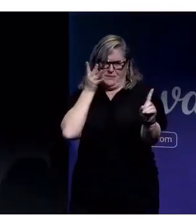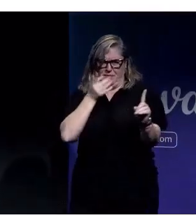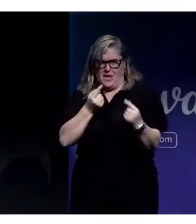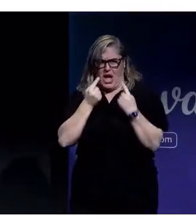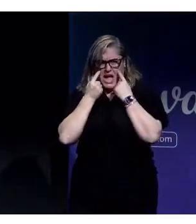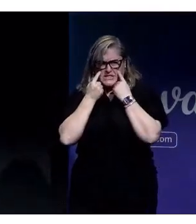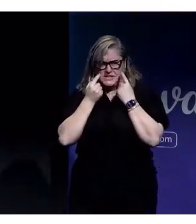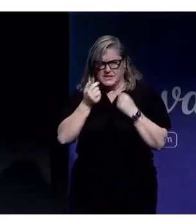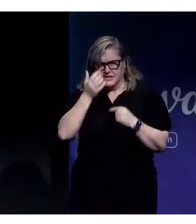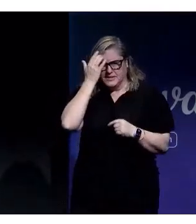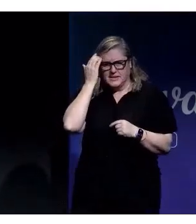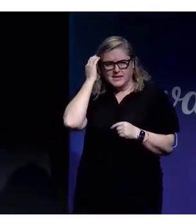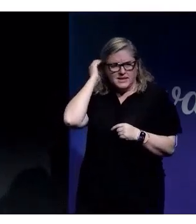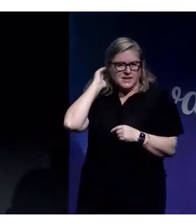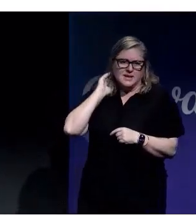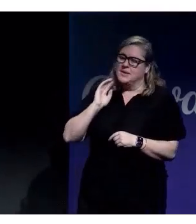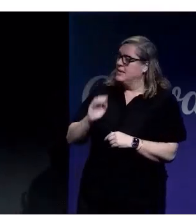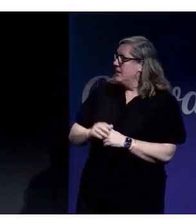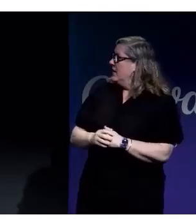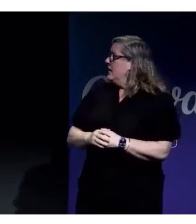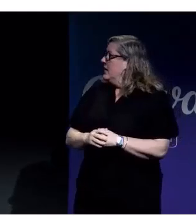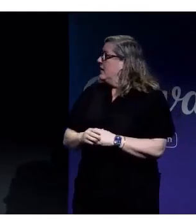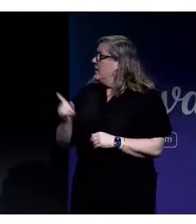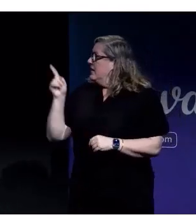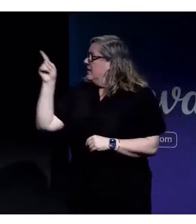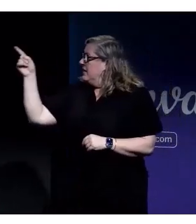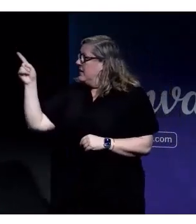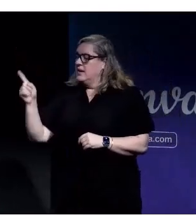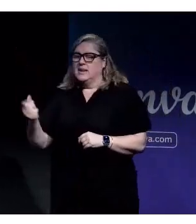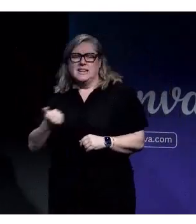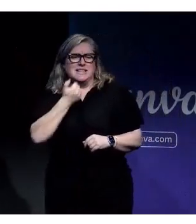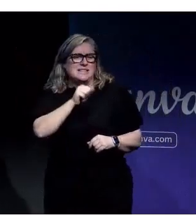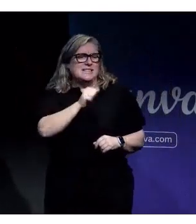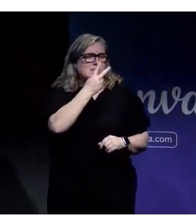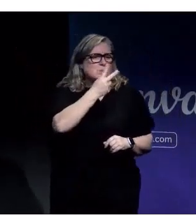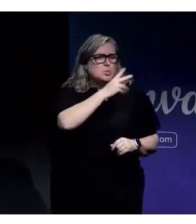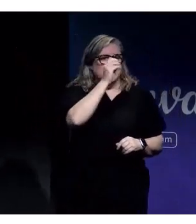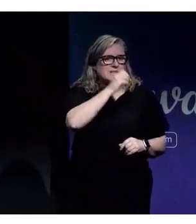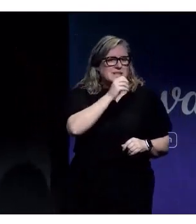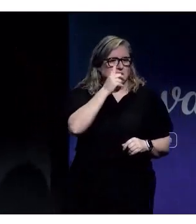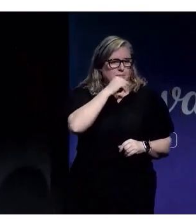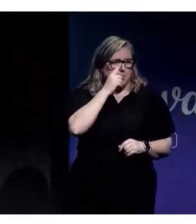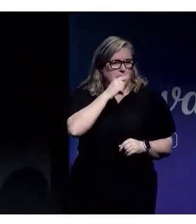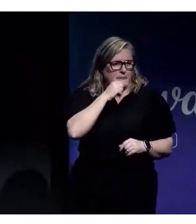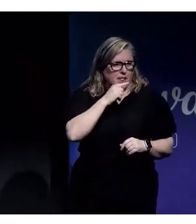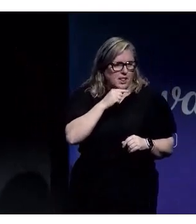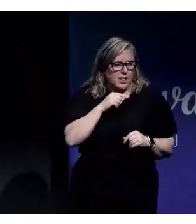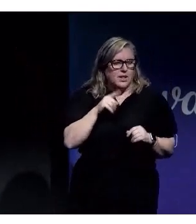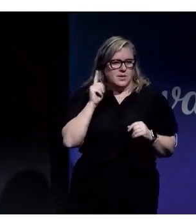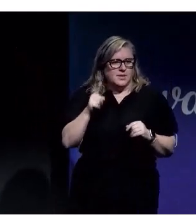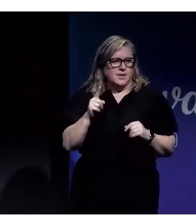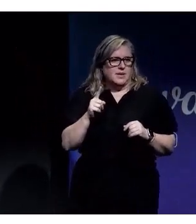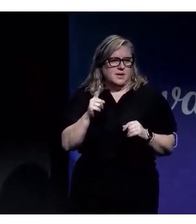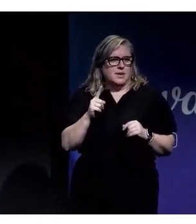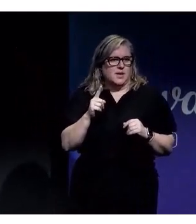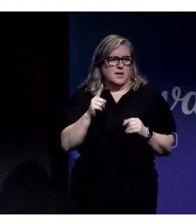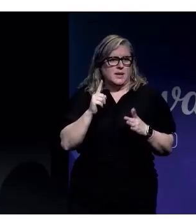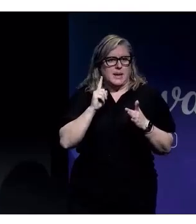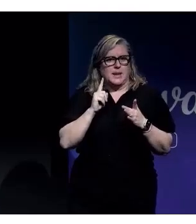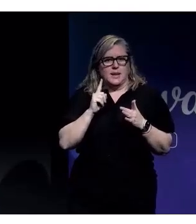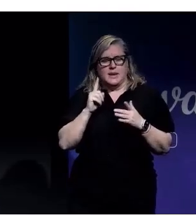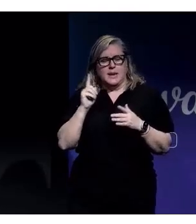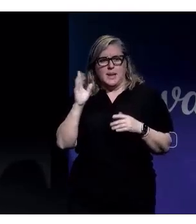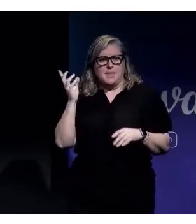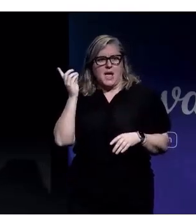right, here's default. About 62% of our iPhone customers are